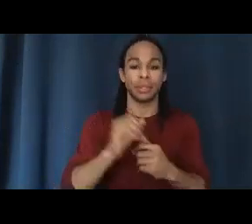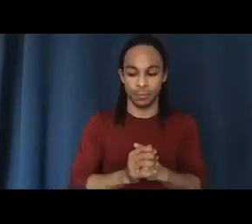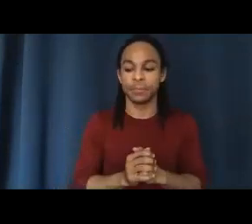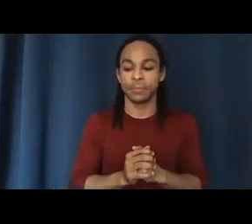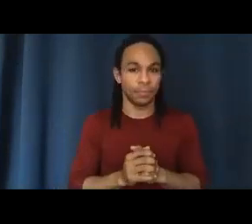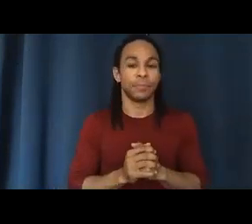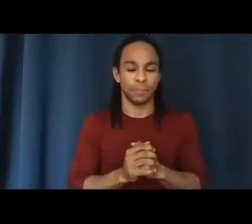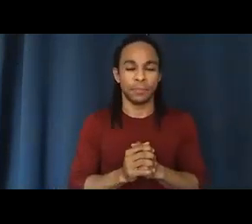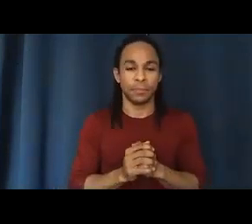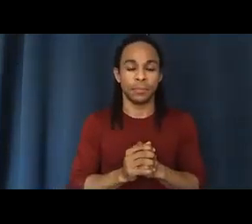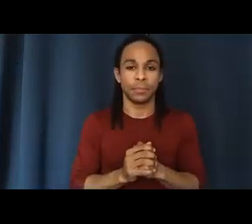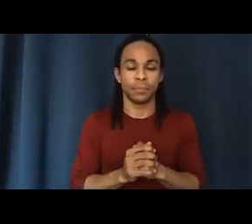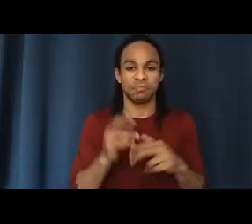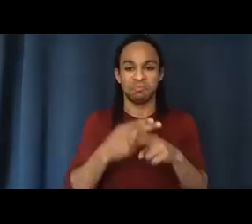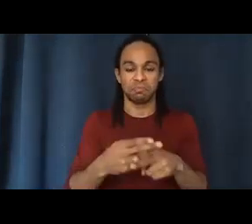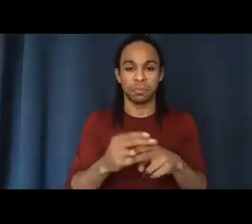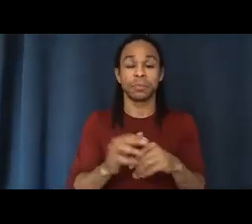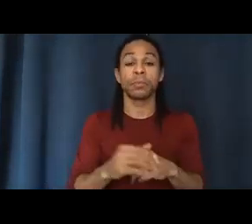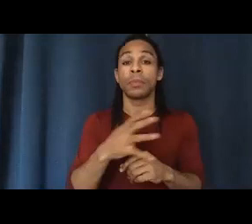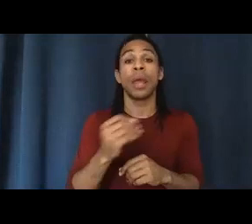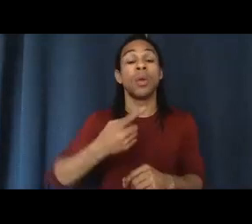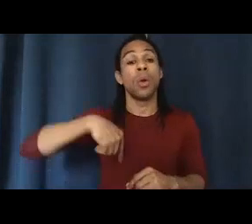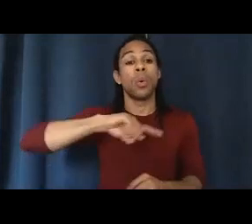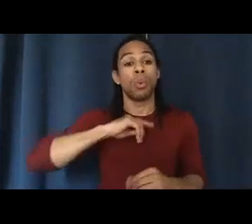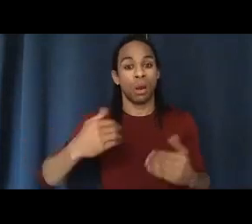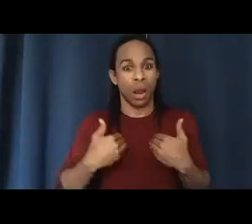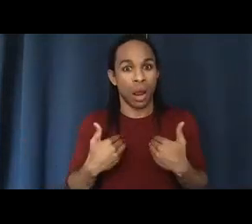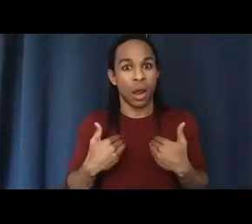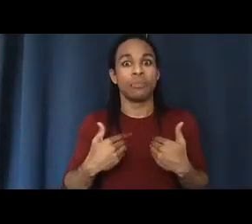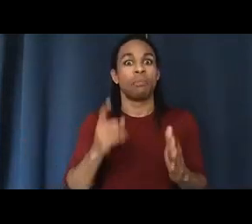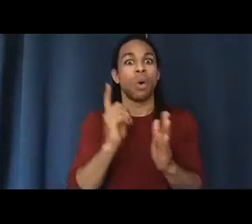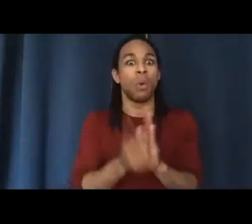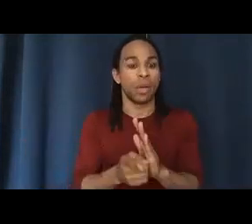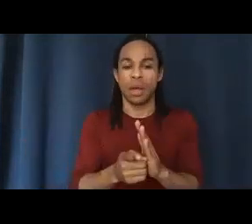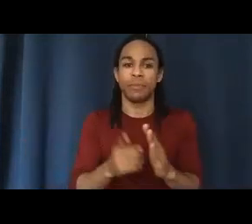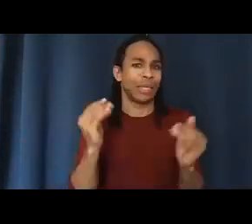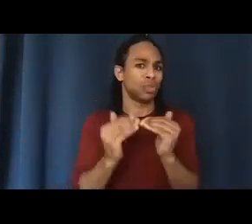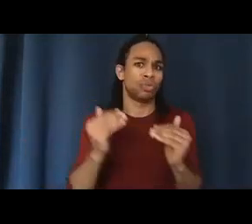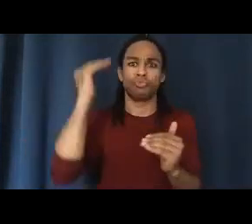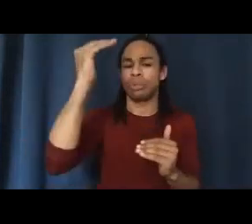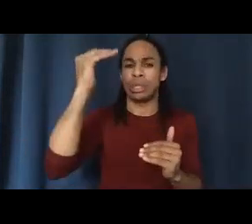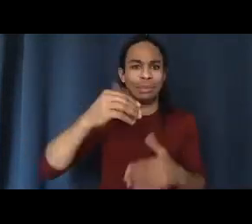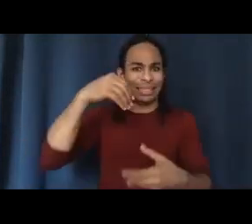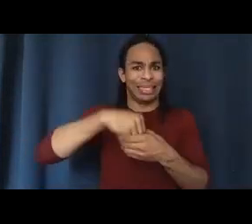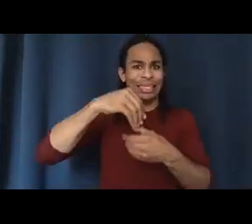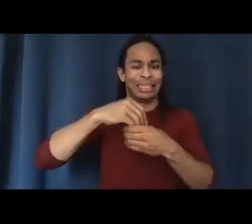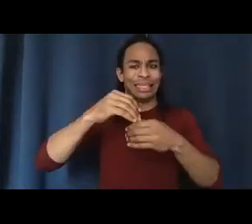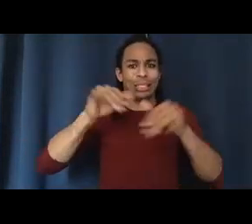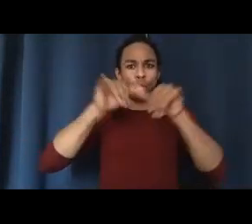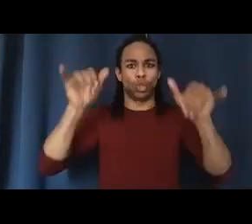moment of extreme violence, institutional violence, racism, which has been